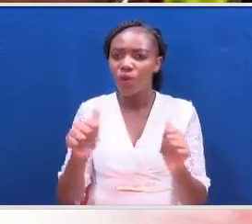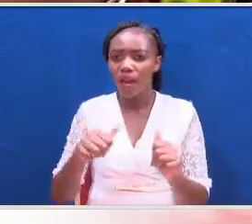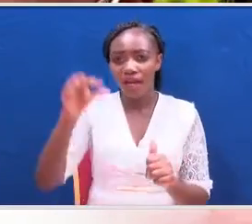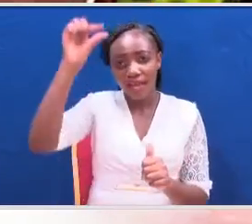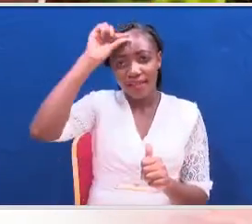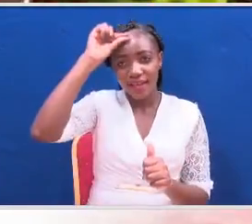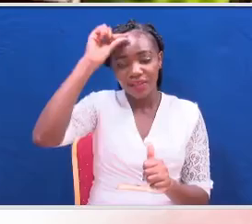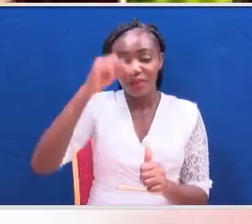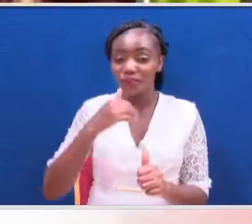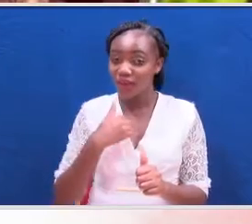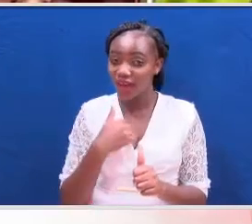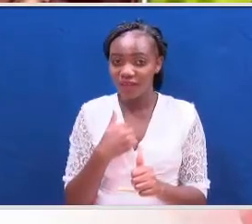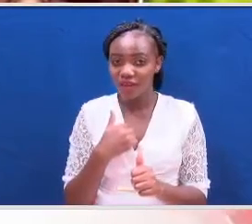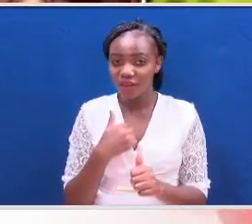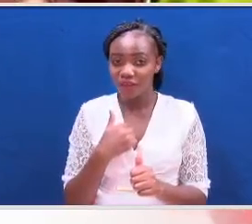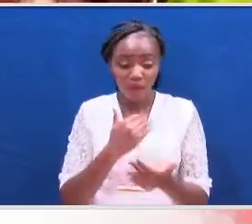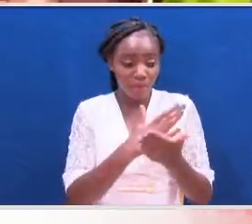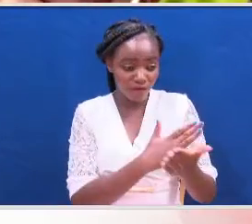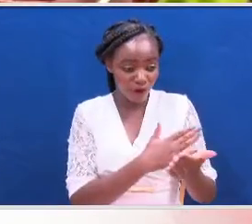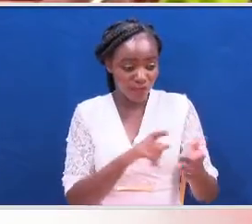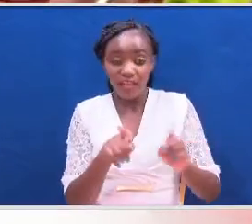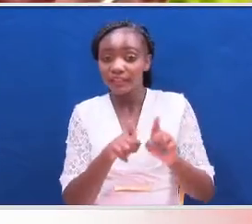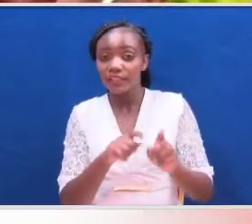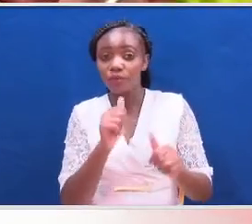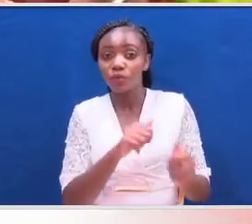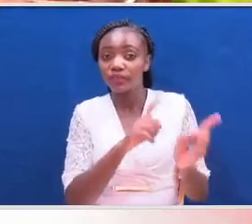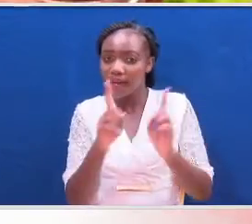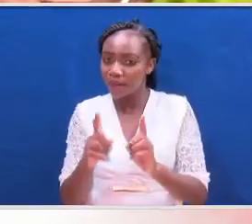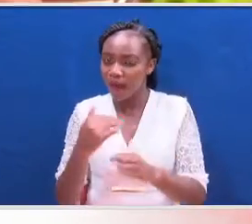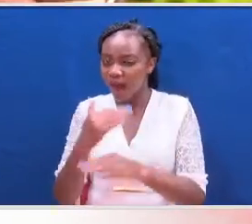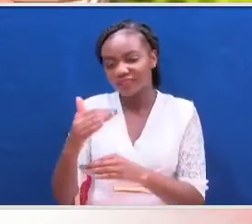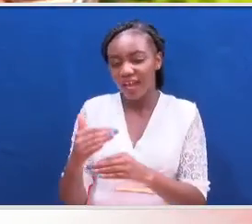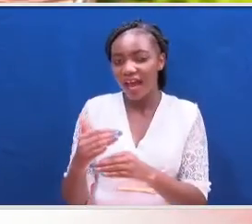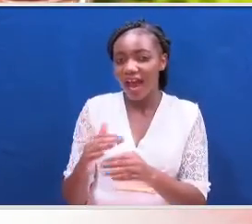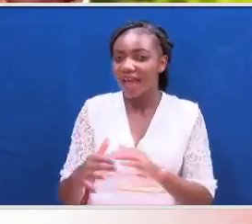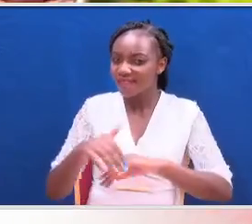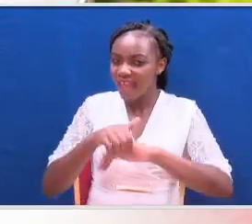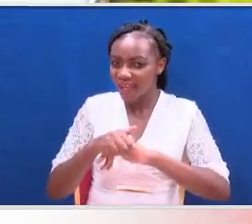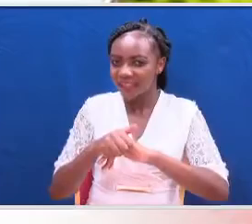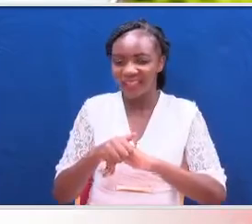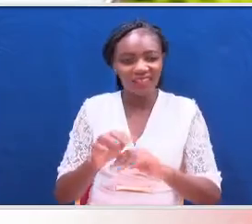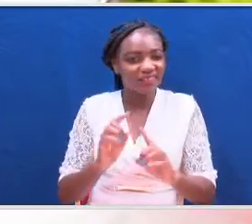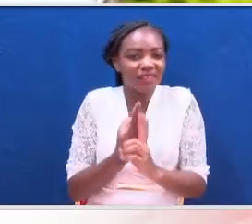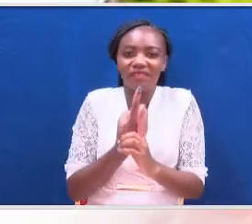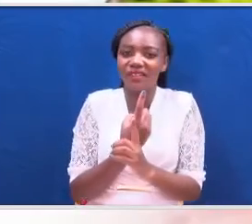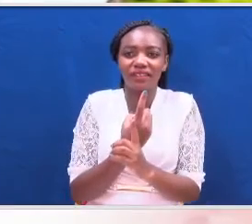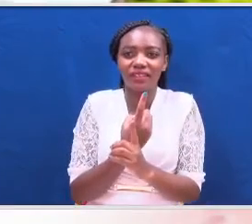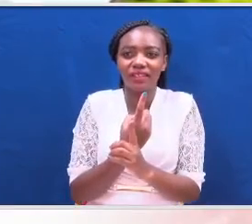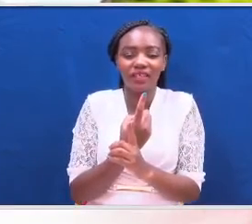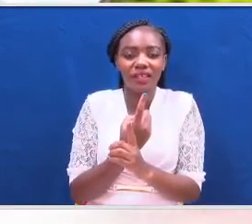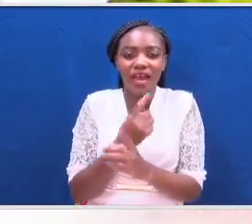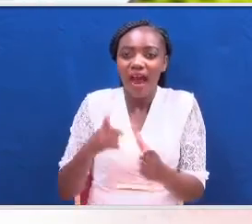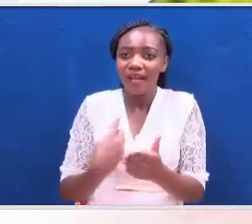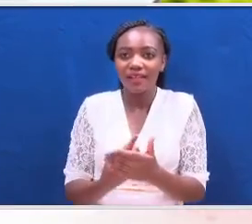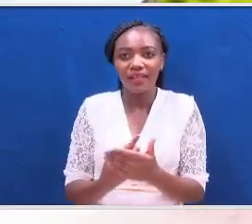elected before and the government that came after the handshake is different. As a matter of fact, the deputy president has been idle since that time. So